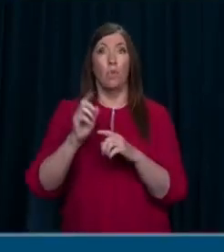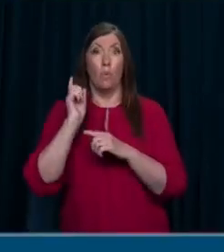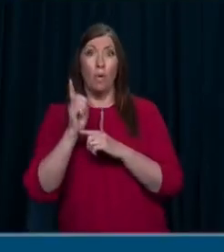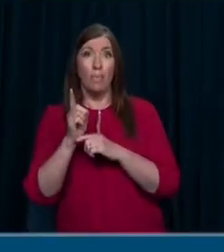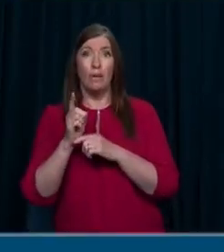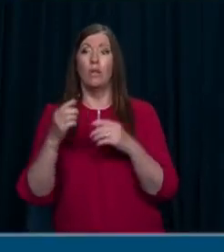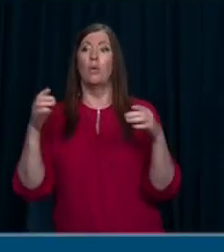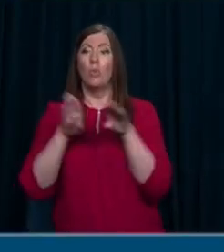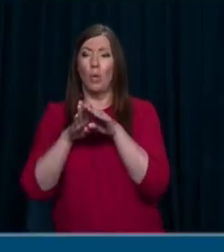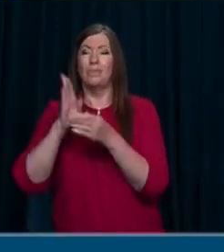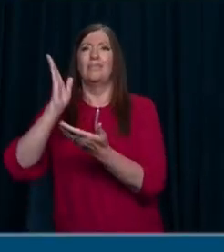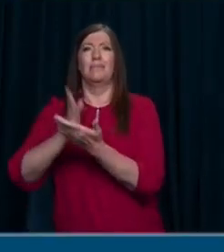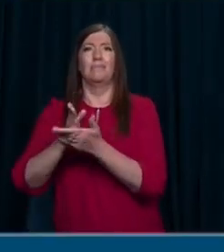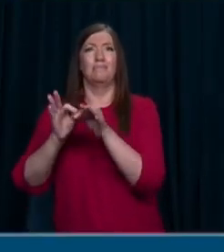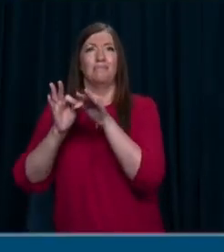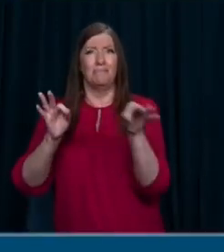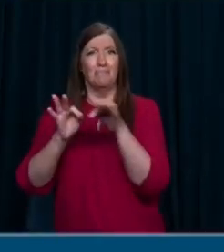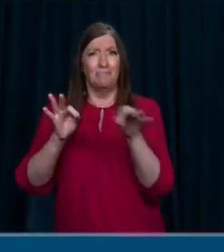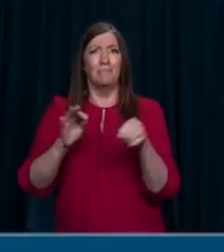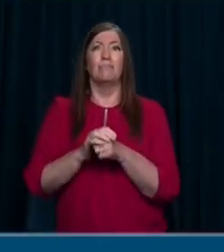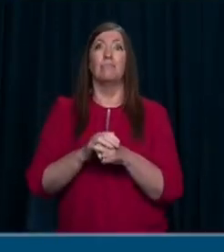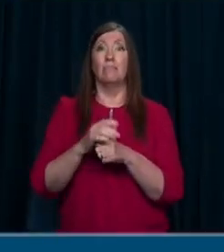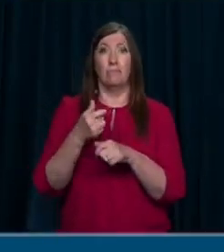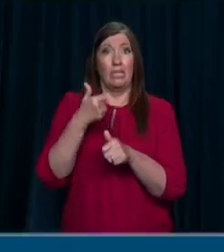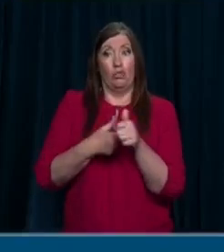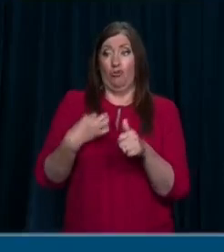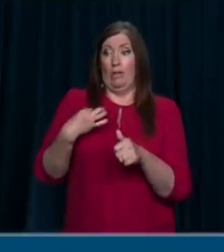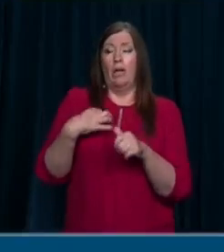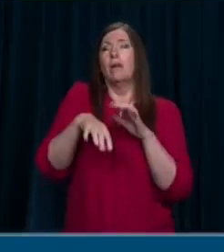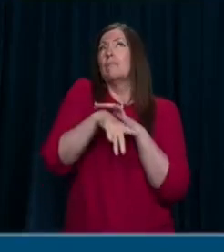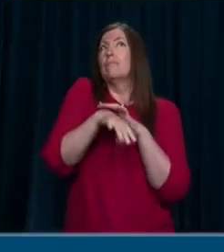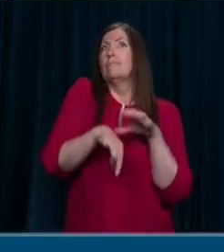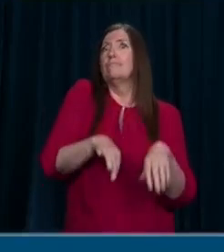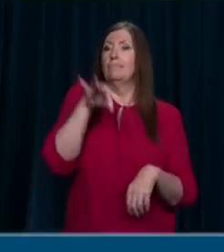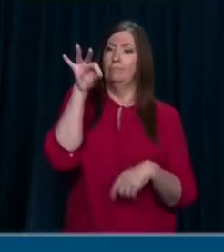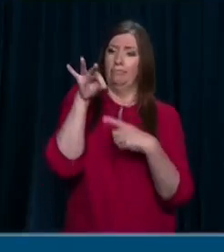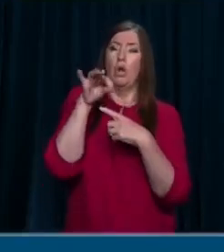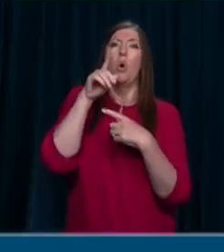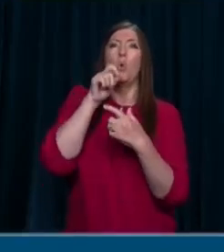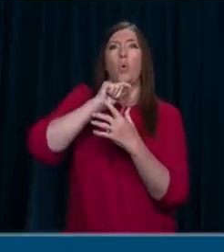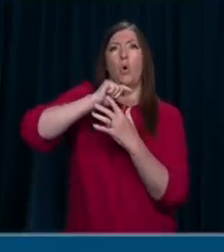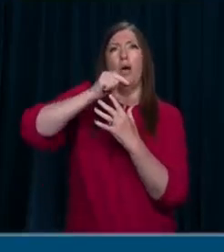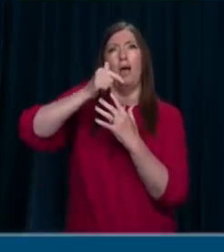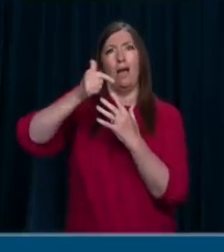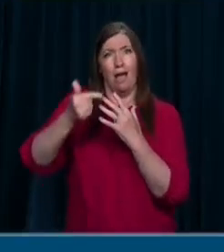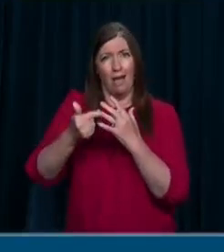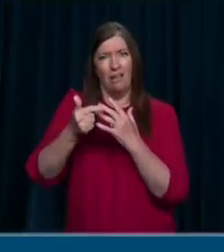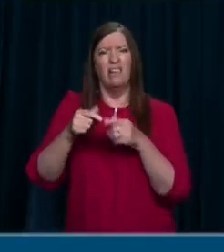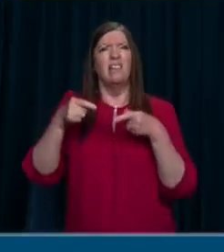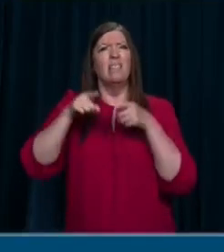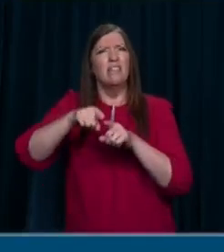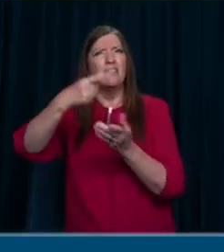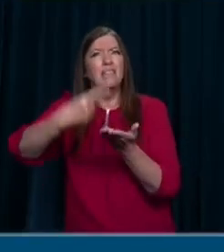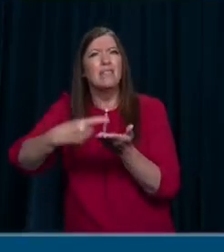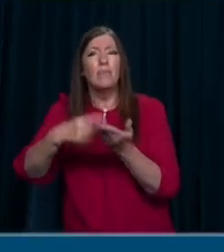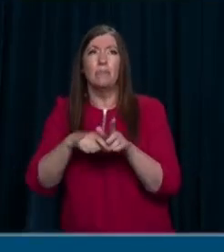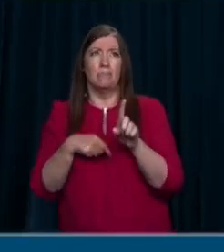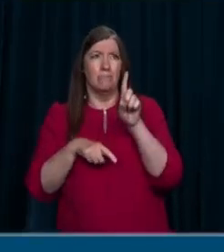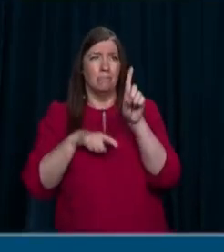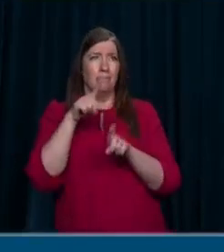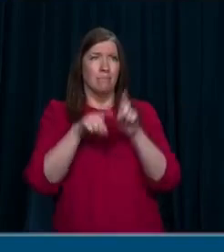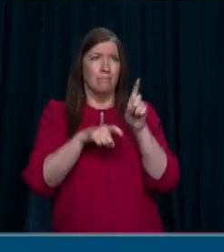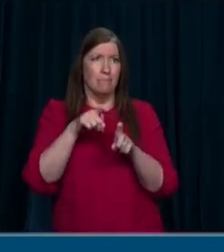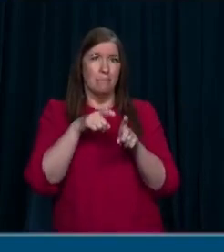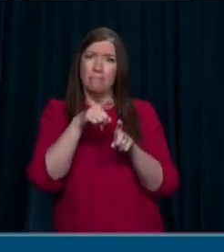closing statement. Candidates have drawn straws to determine that order. Throughout the debate, I will pose questions to each candidate, allow